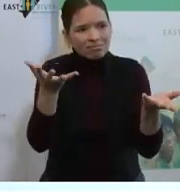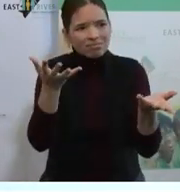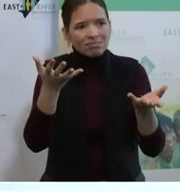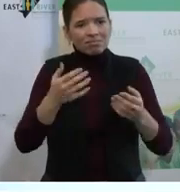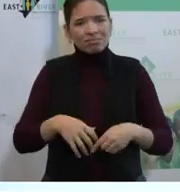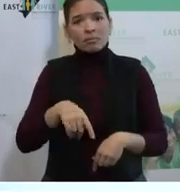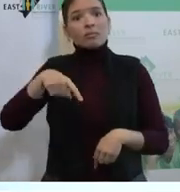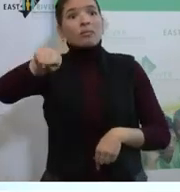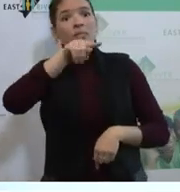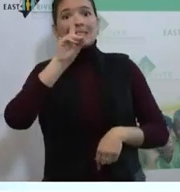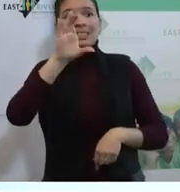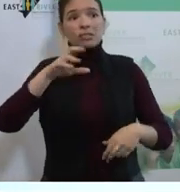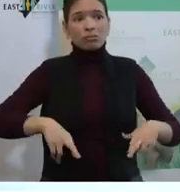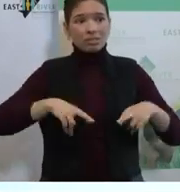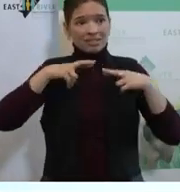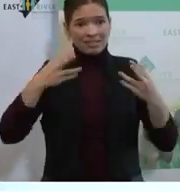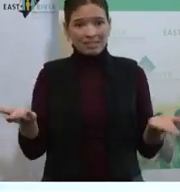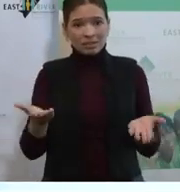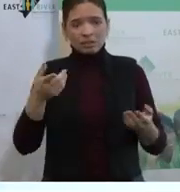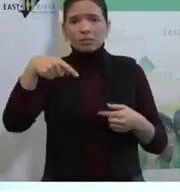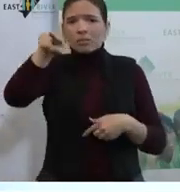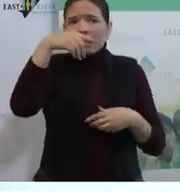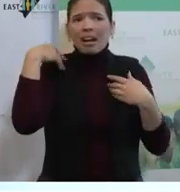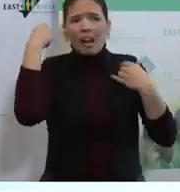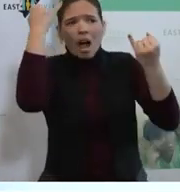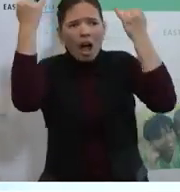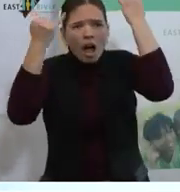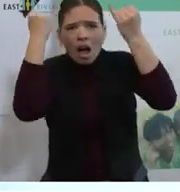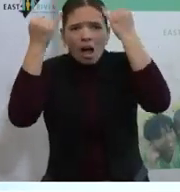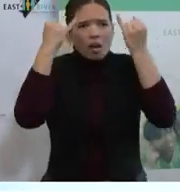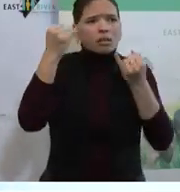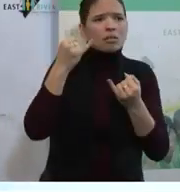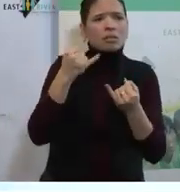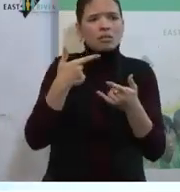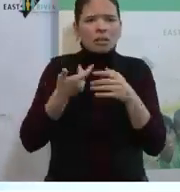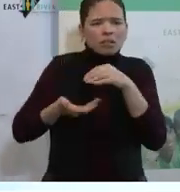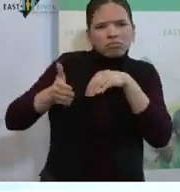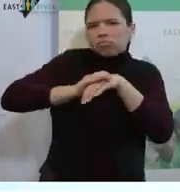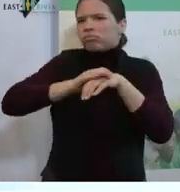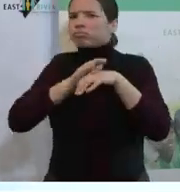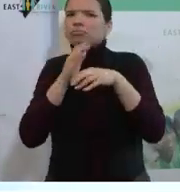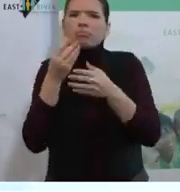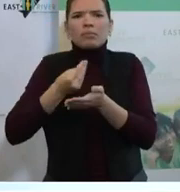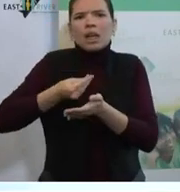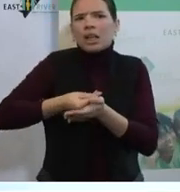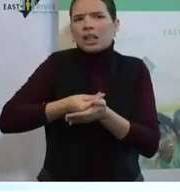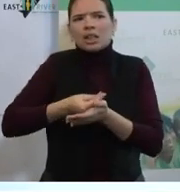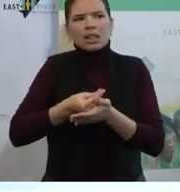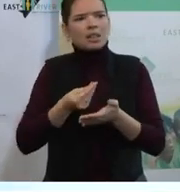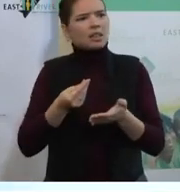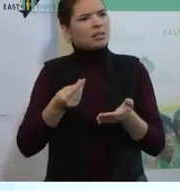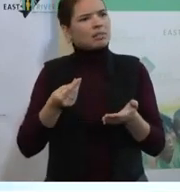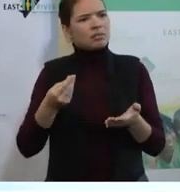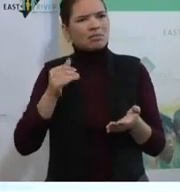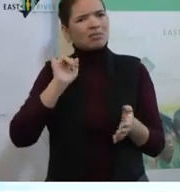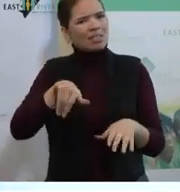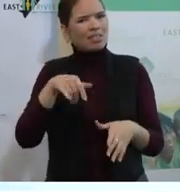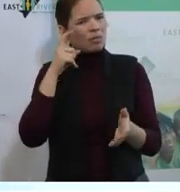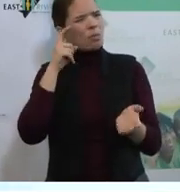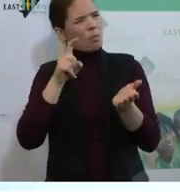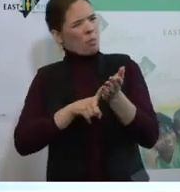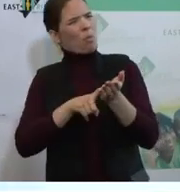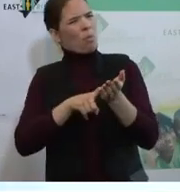building in the district as well. I also want to recognize Teresa Hentz, who is the Executive Director